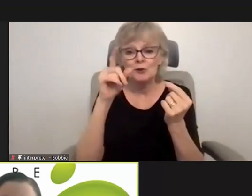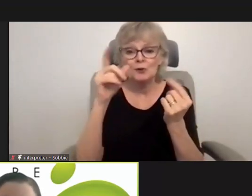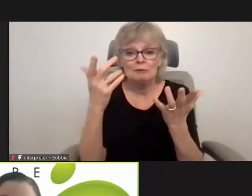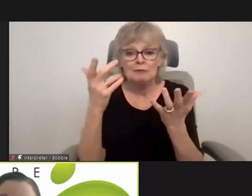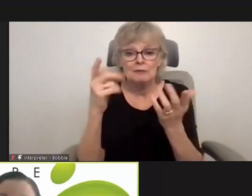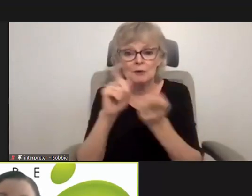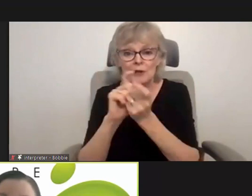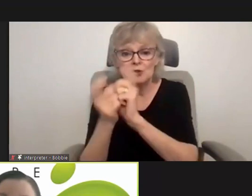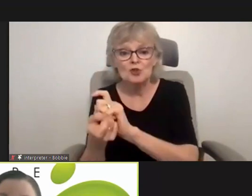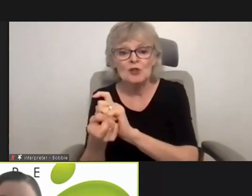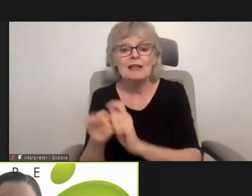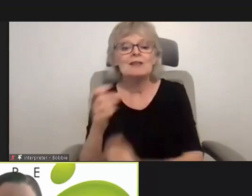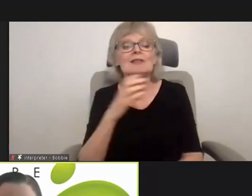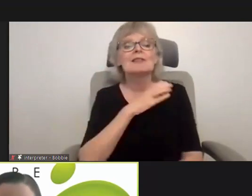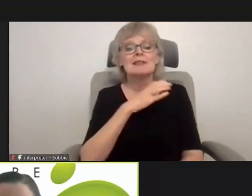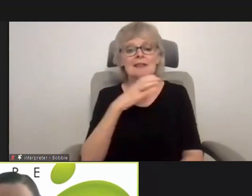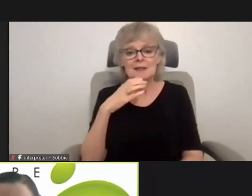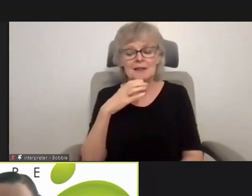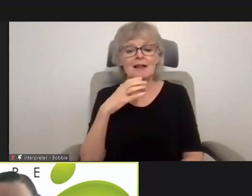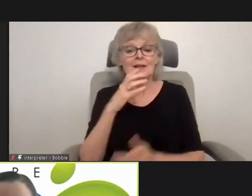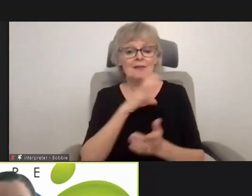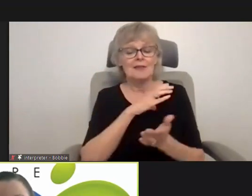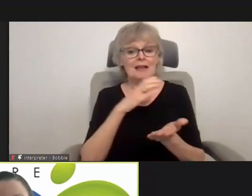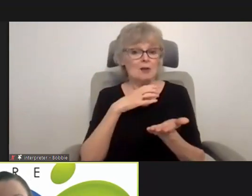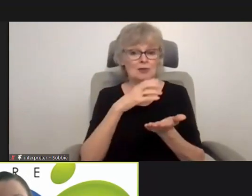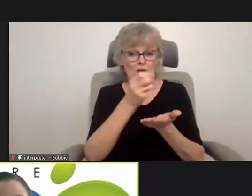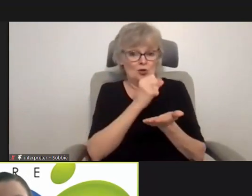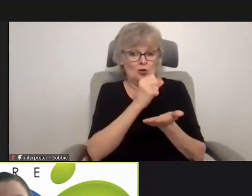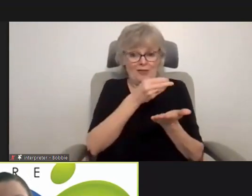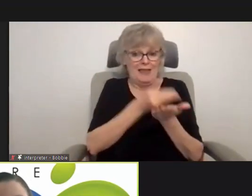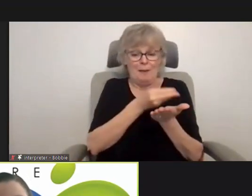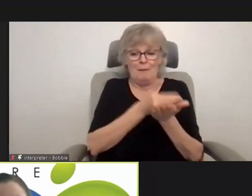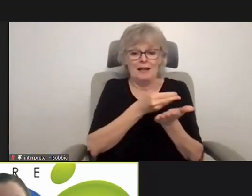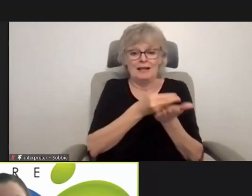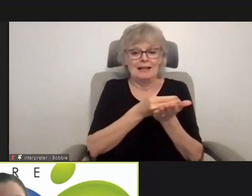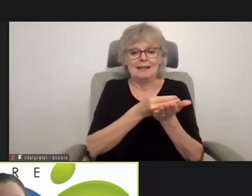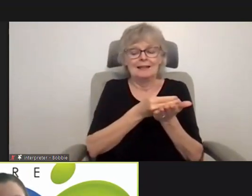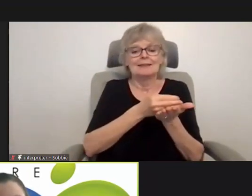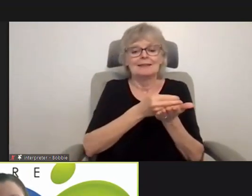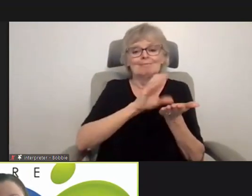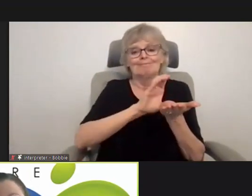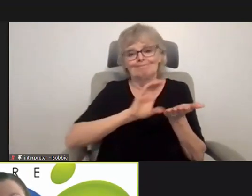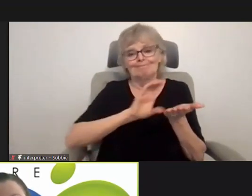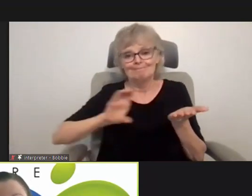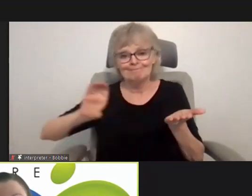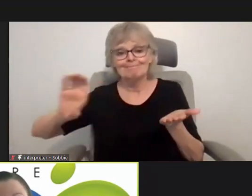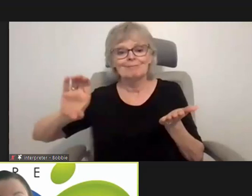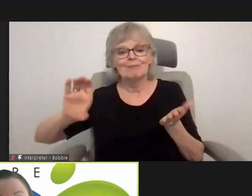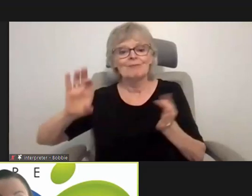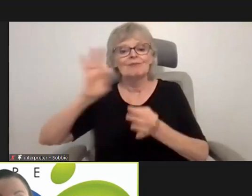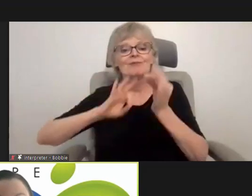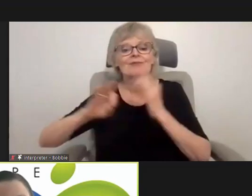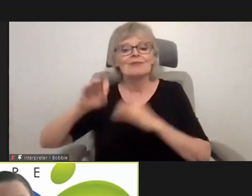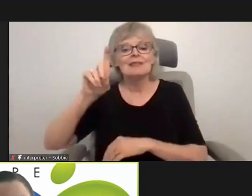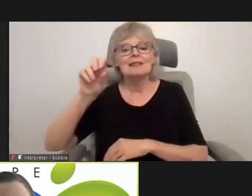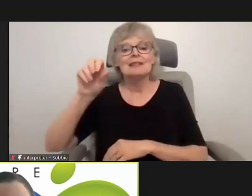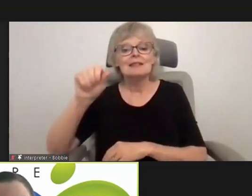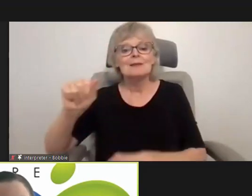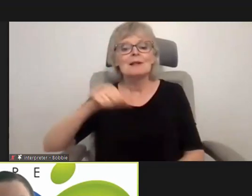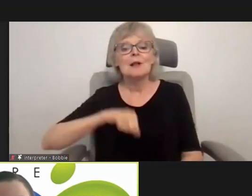The council pivoted that funding. And instead we decided to do a Disability Pride